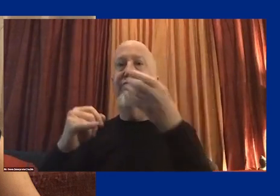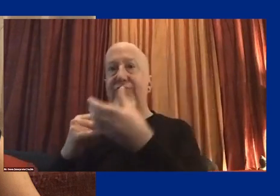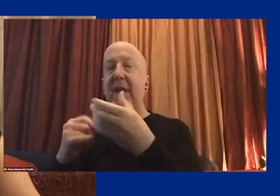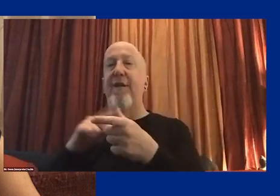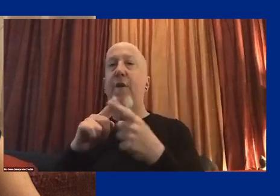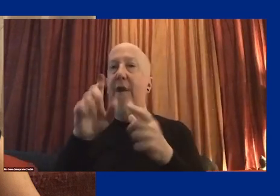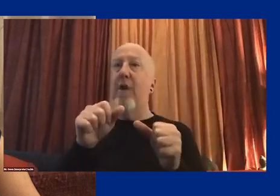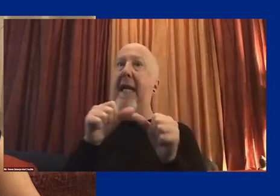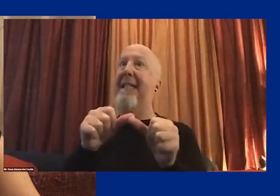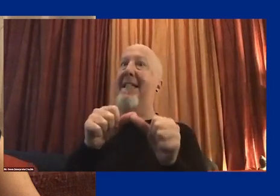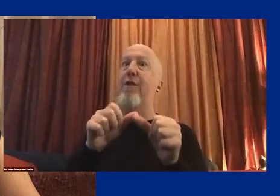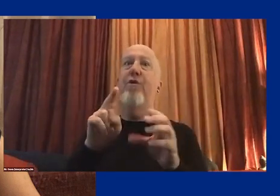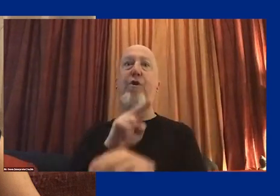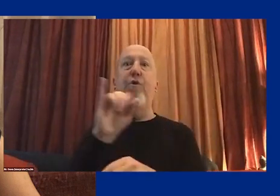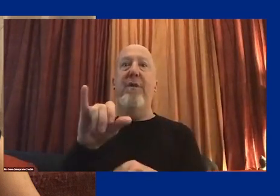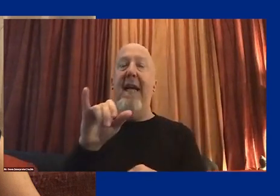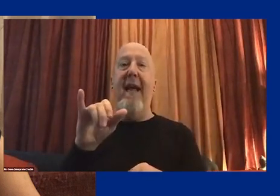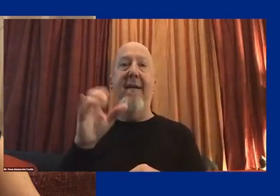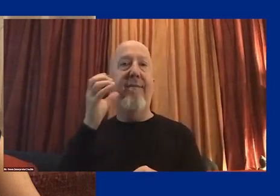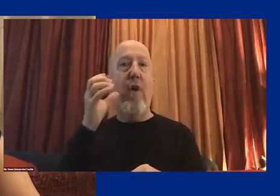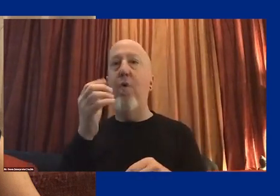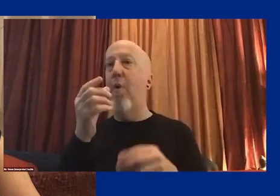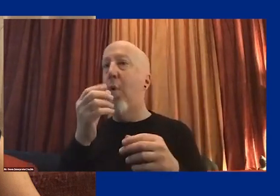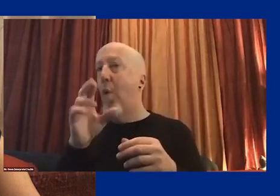device for as long as possible.